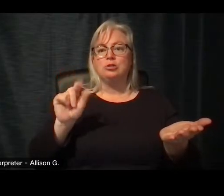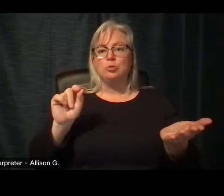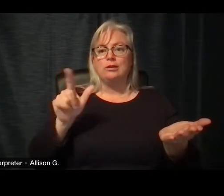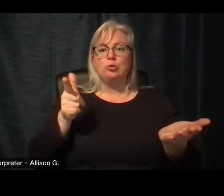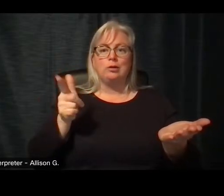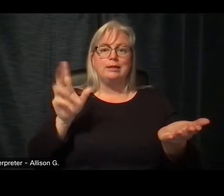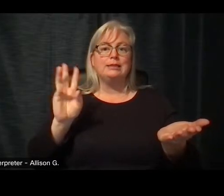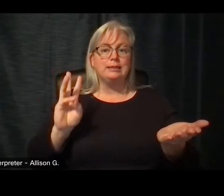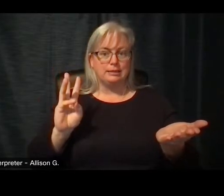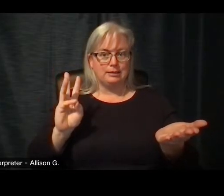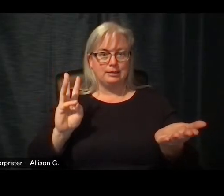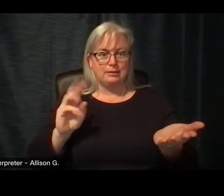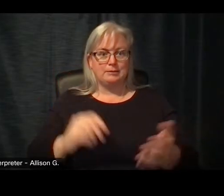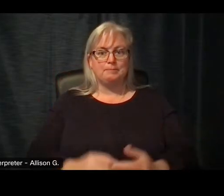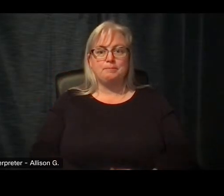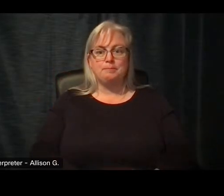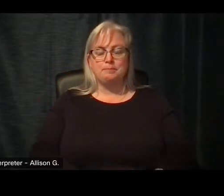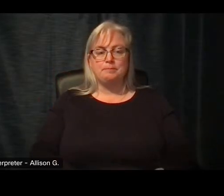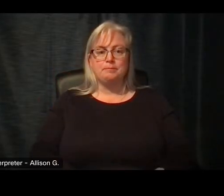2026.